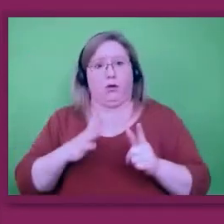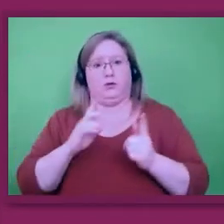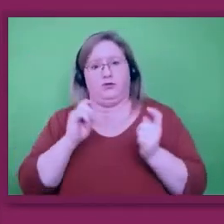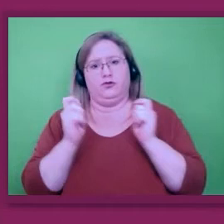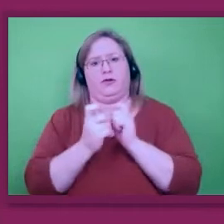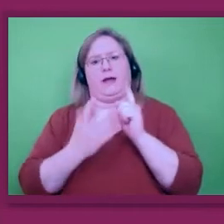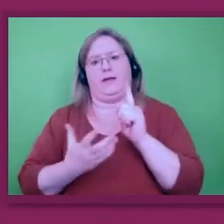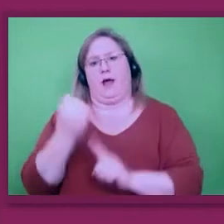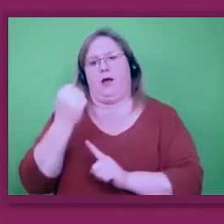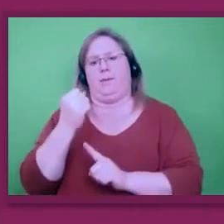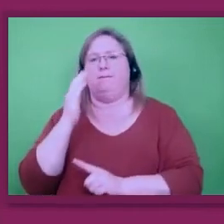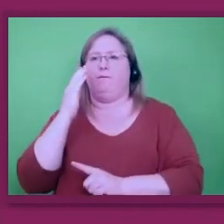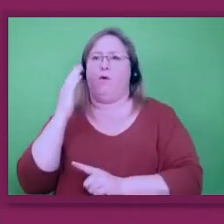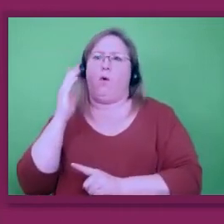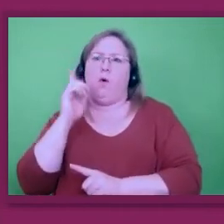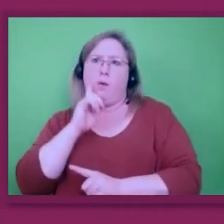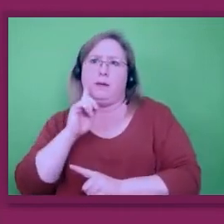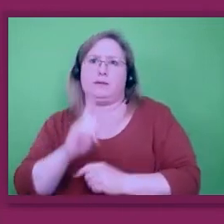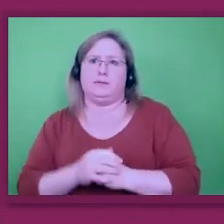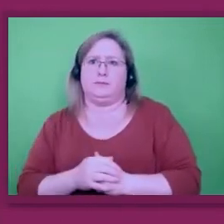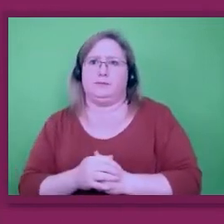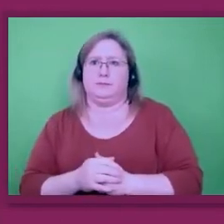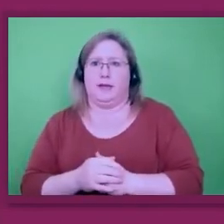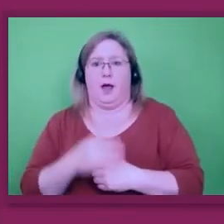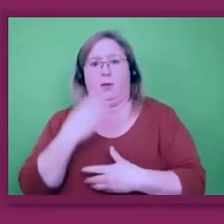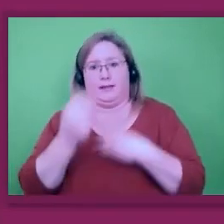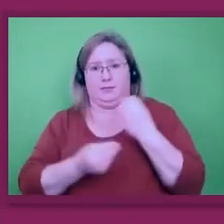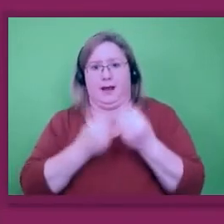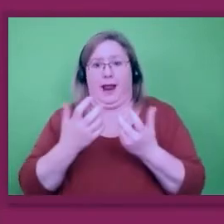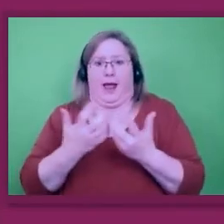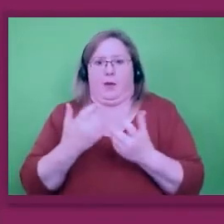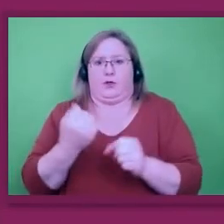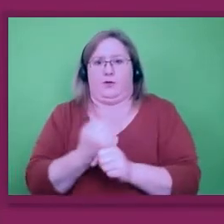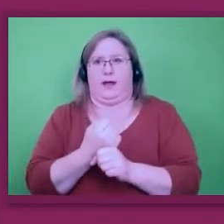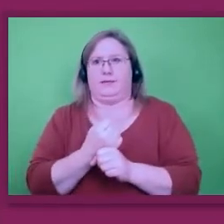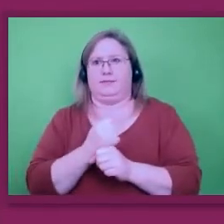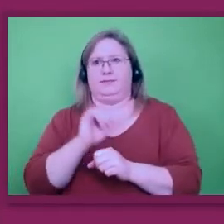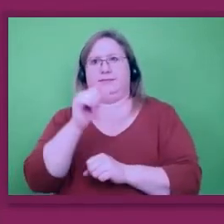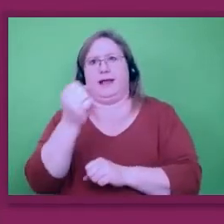bit more about how we do that in the next couple of slides. Next slide, please.